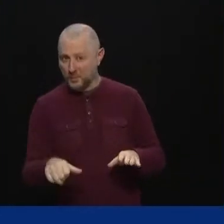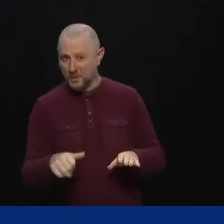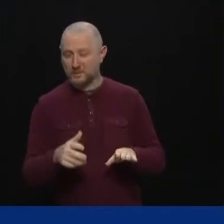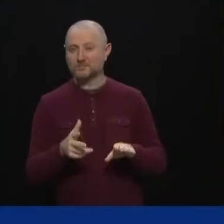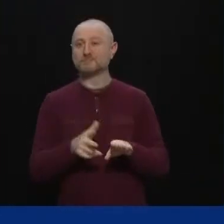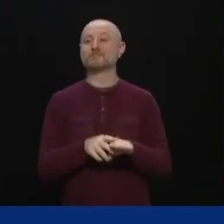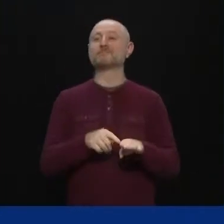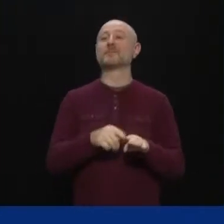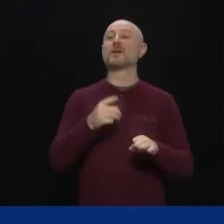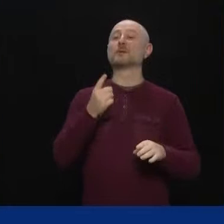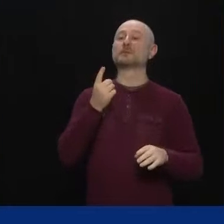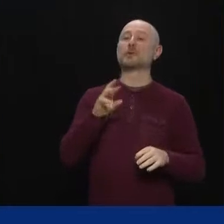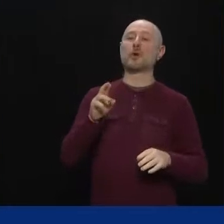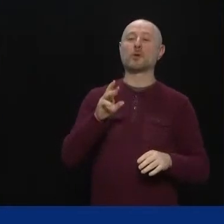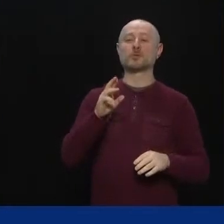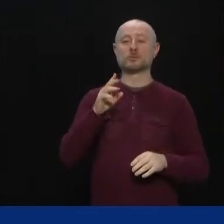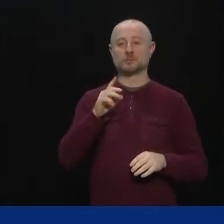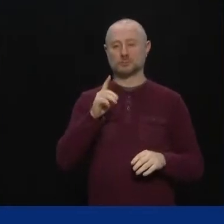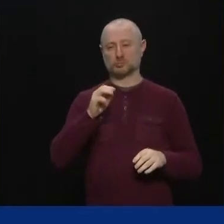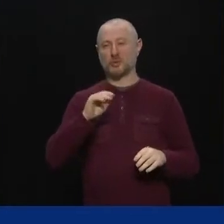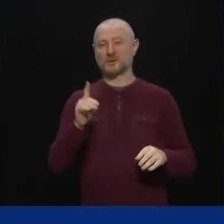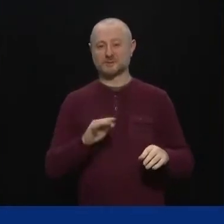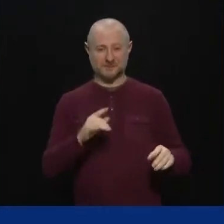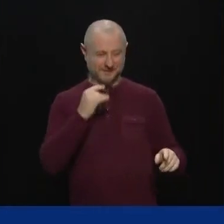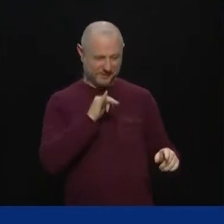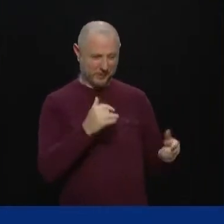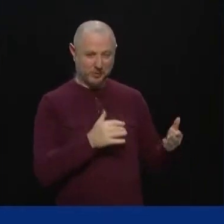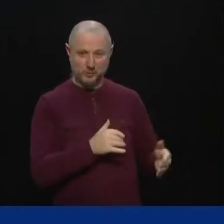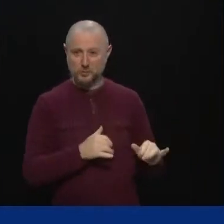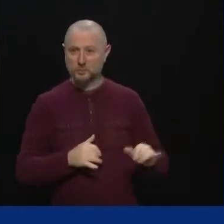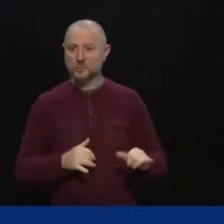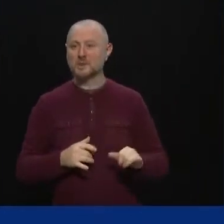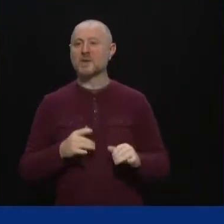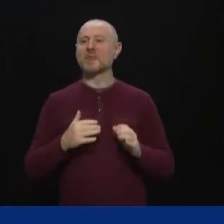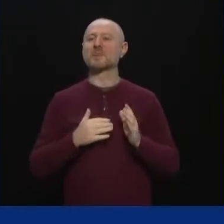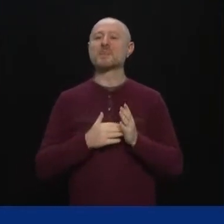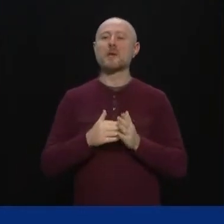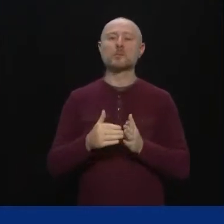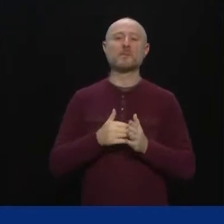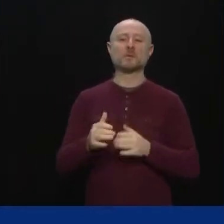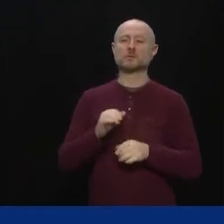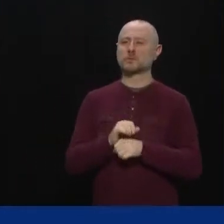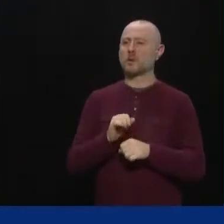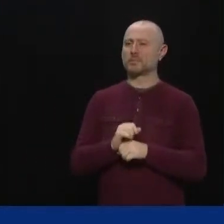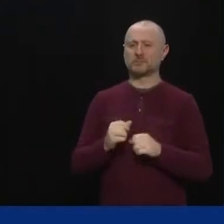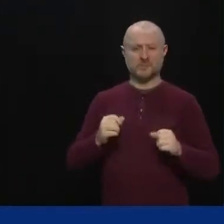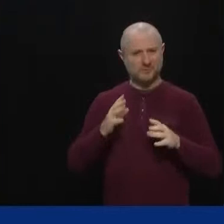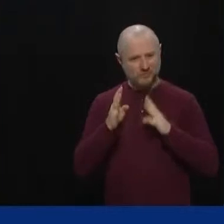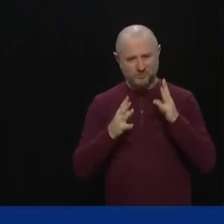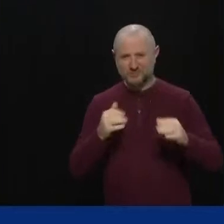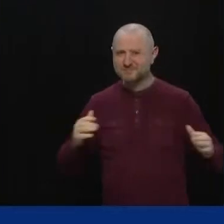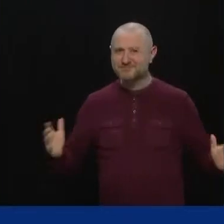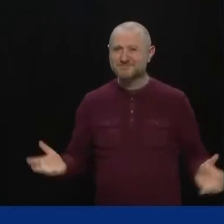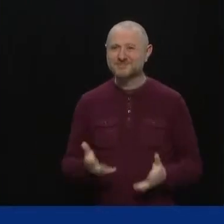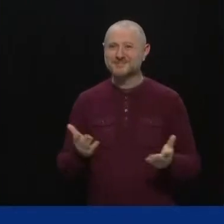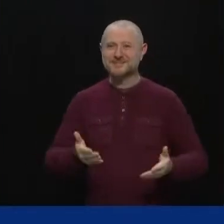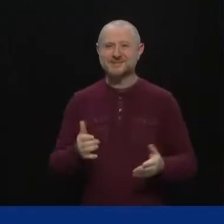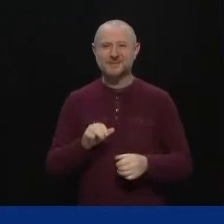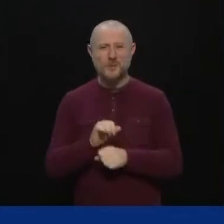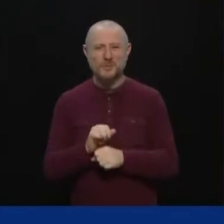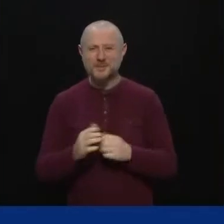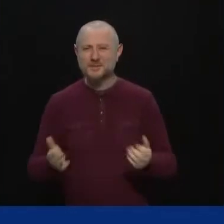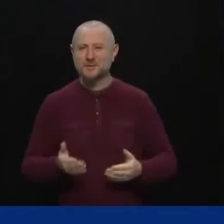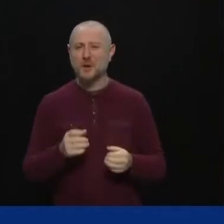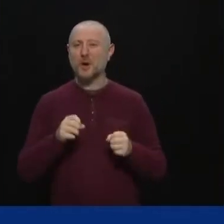about thousands of jobs coming to New York State, but literally right here in the city. We're going to be training them, giving them an opportunity, part